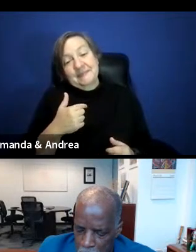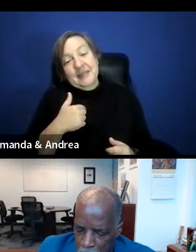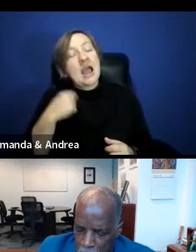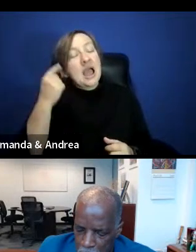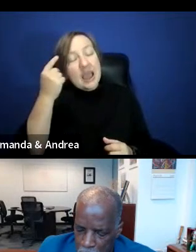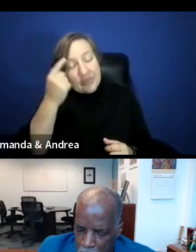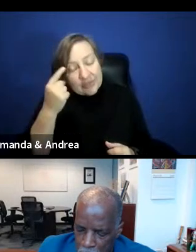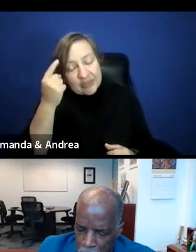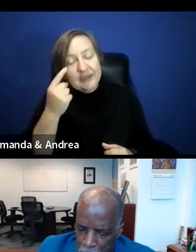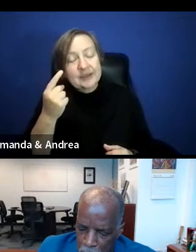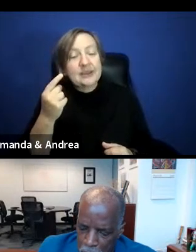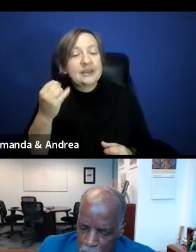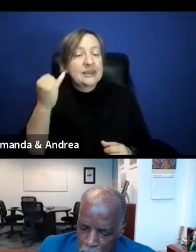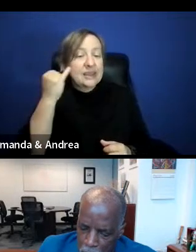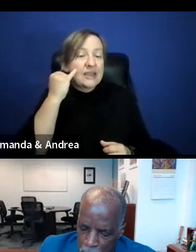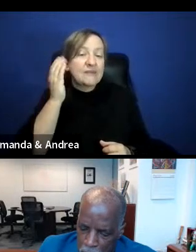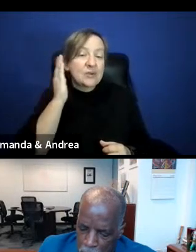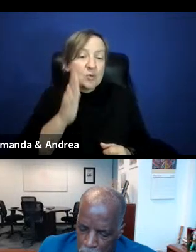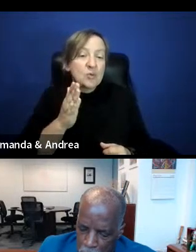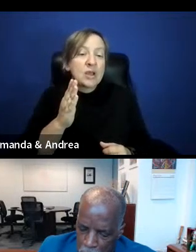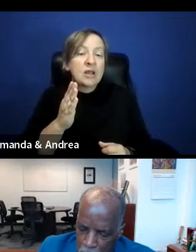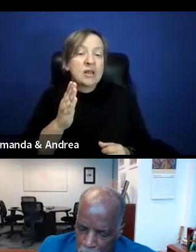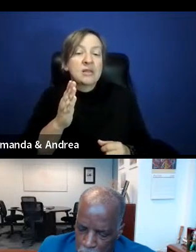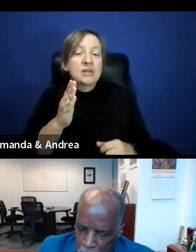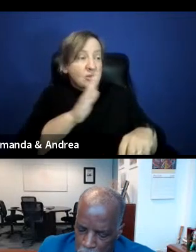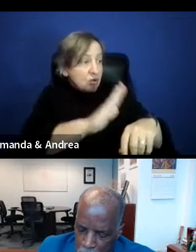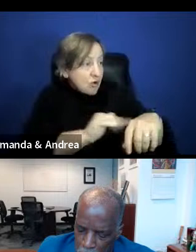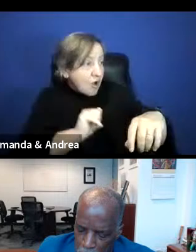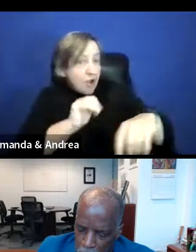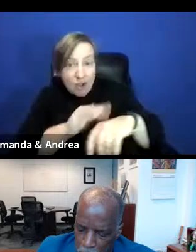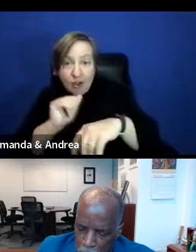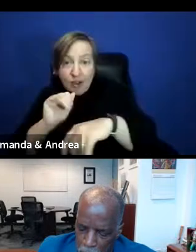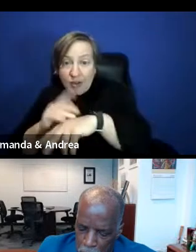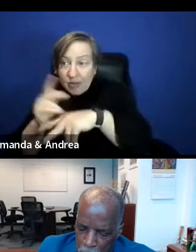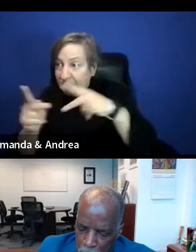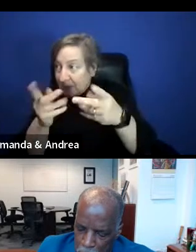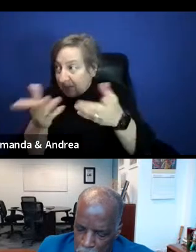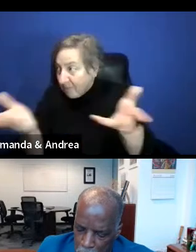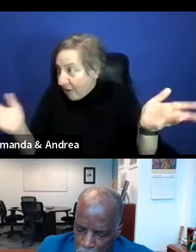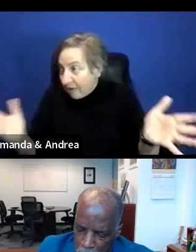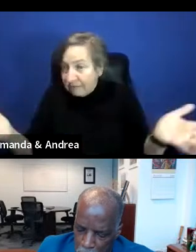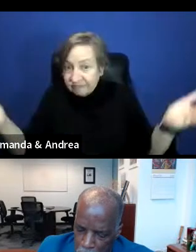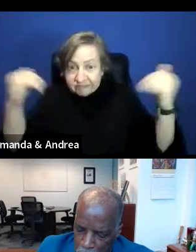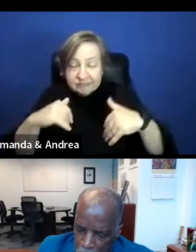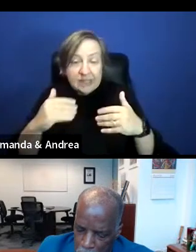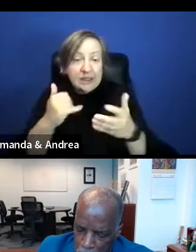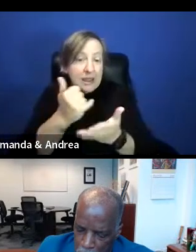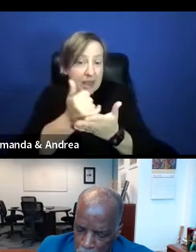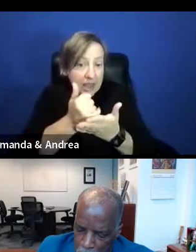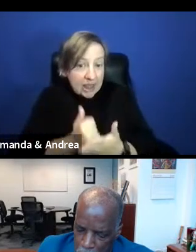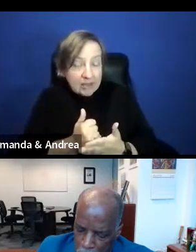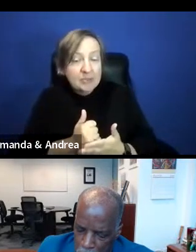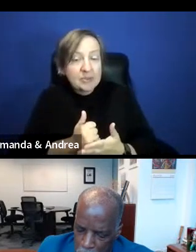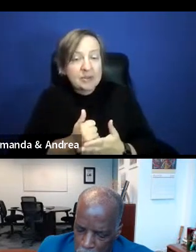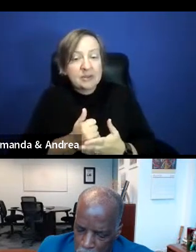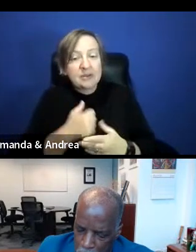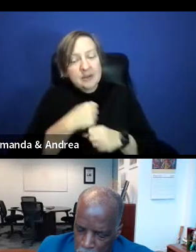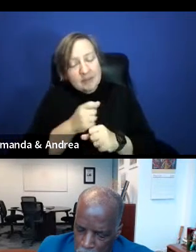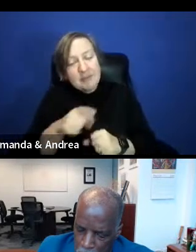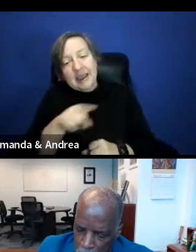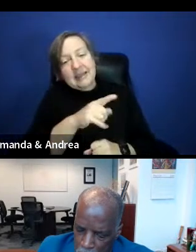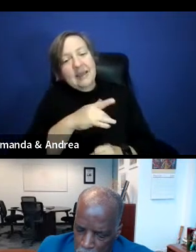think that if you're going to call on citizens to help, make them